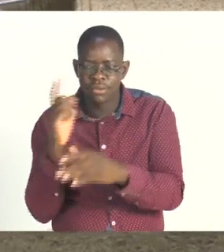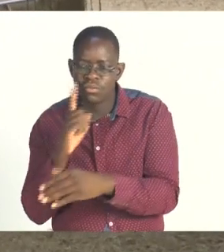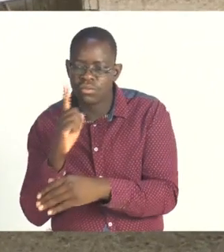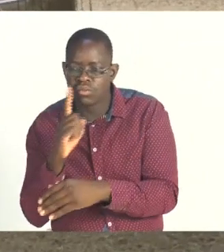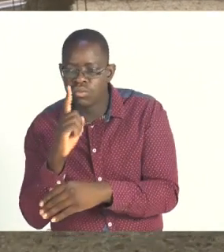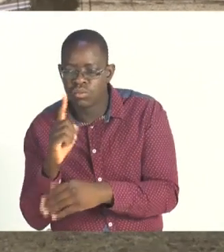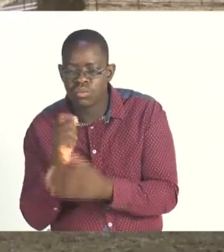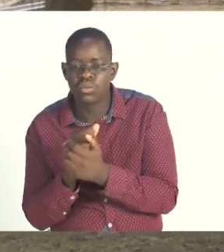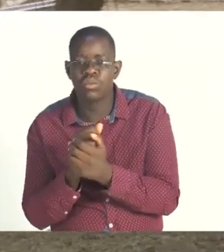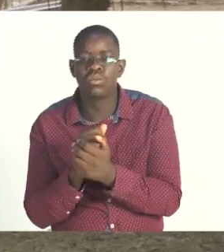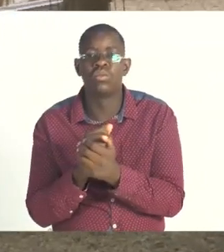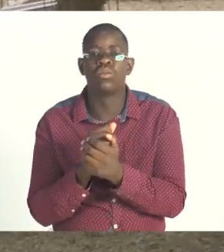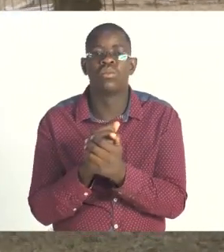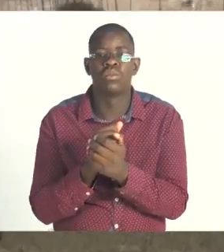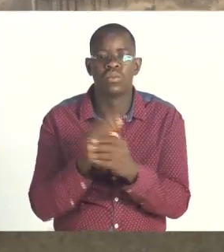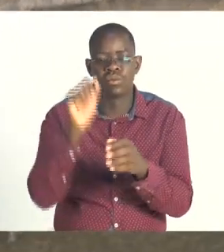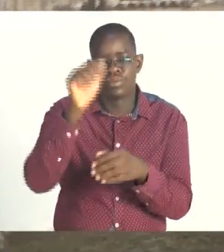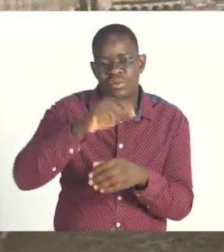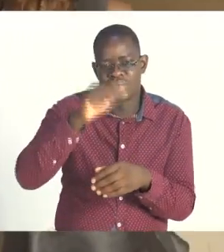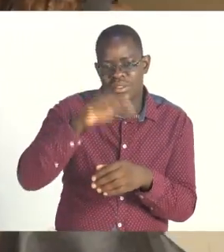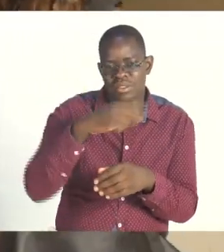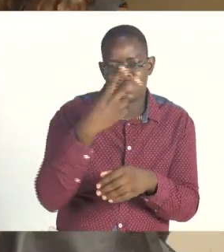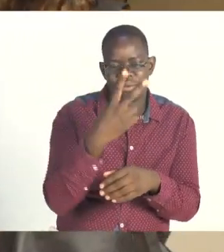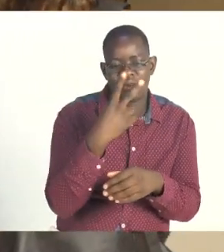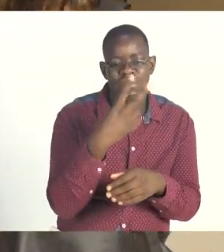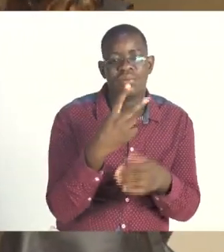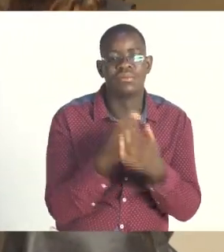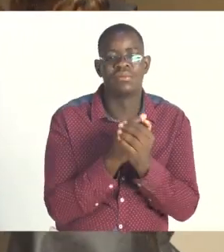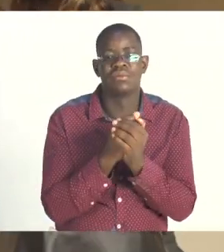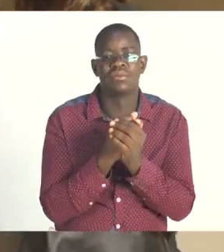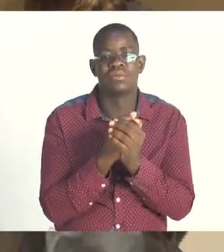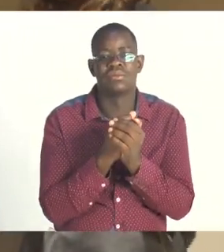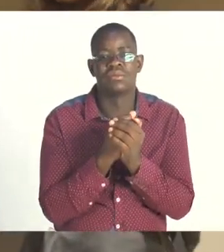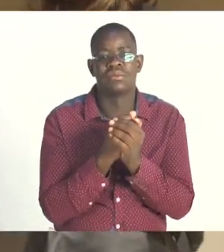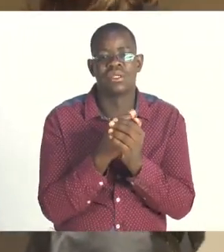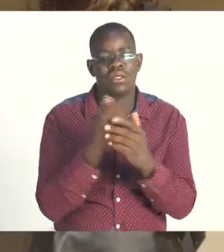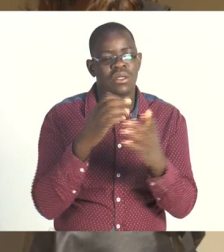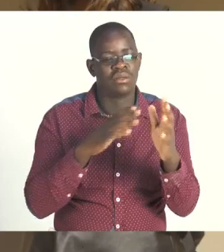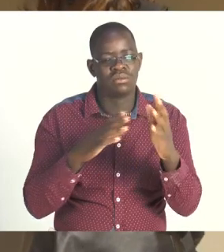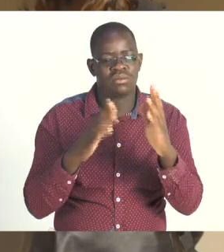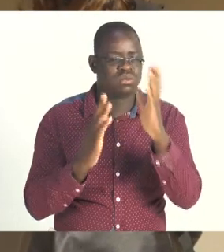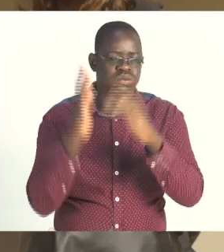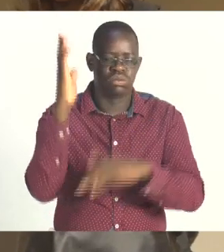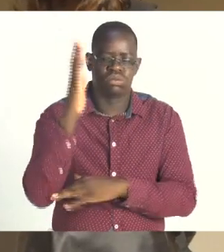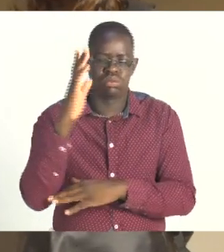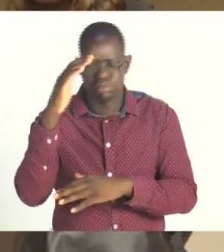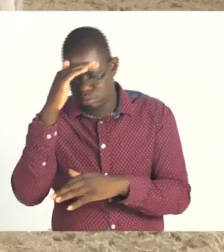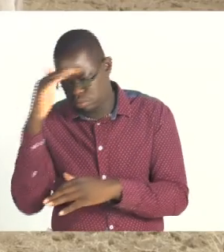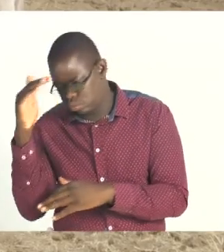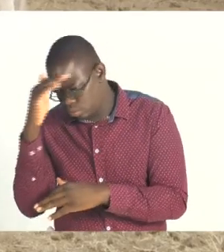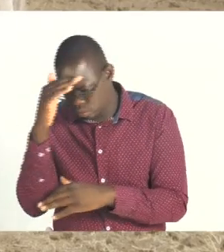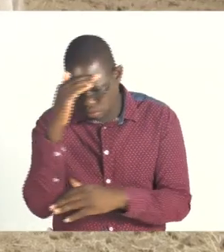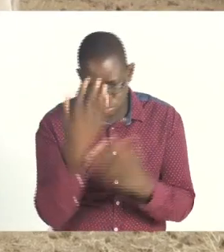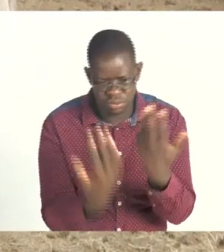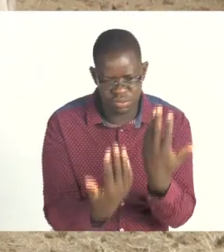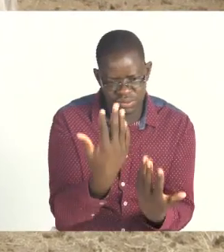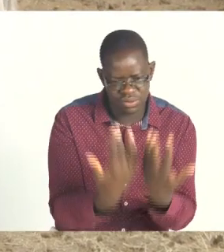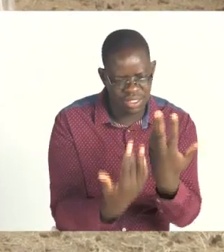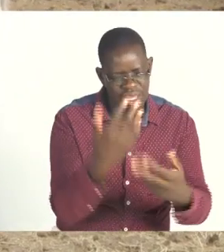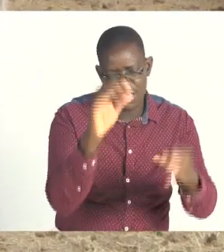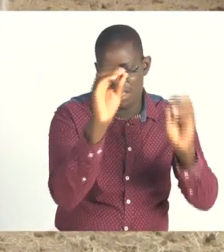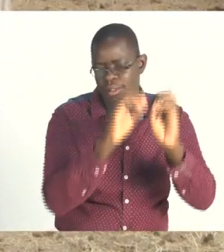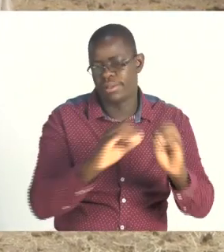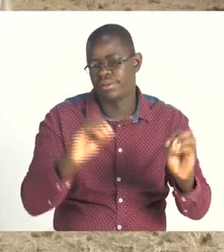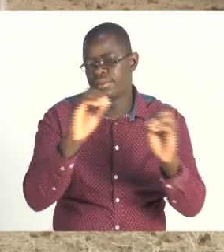their grazing. Oh, yes, I can see. They don't have to go into the field to look for grass to eat at all. Yeah. They're being